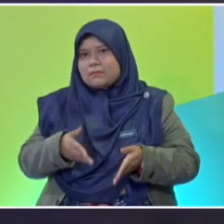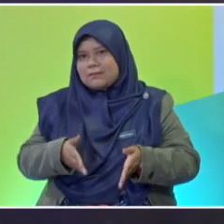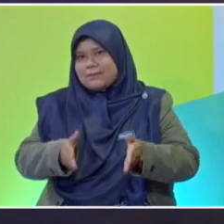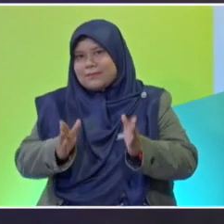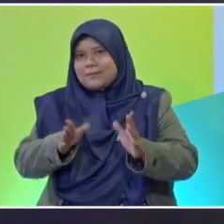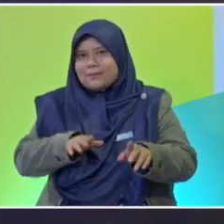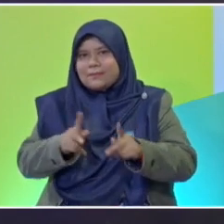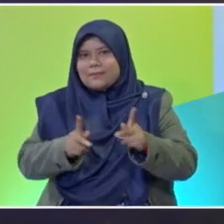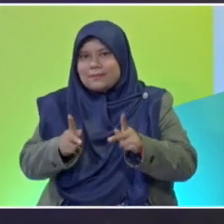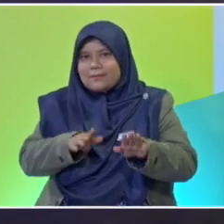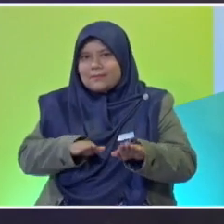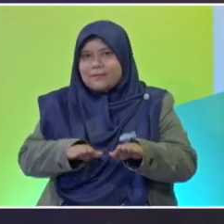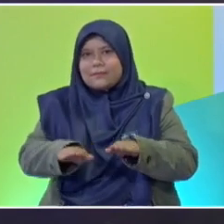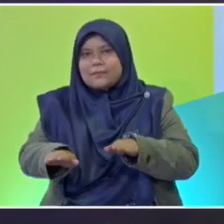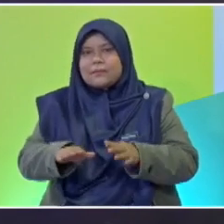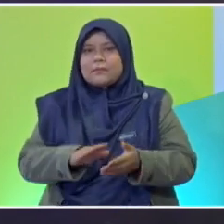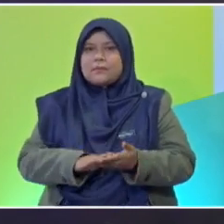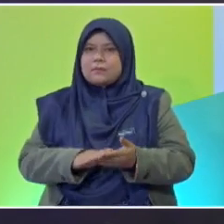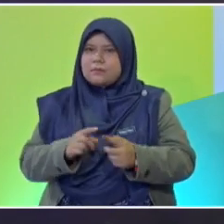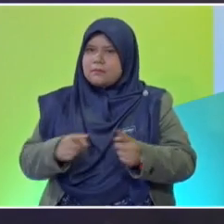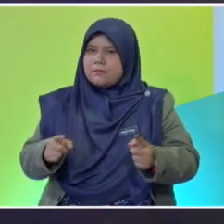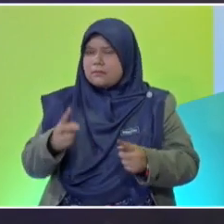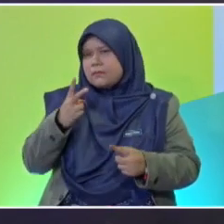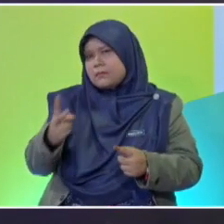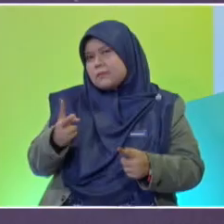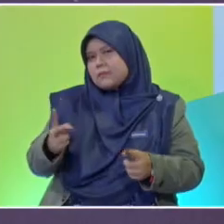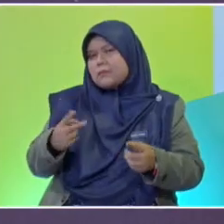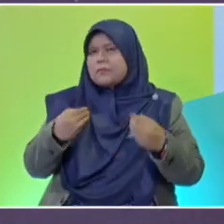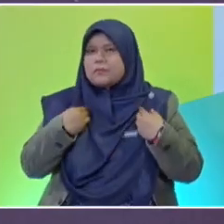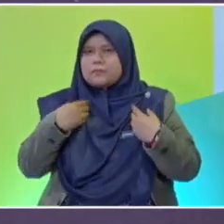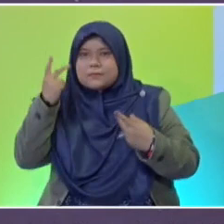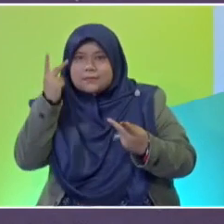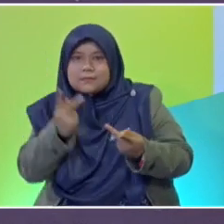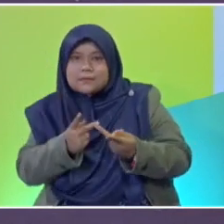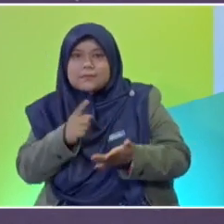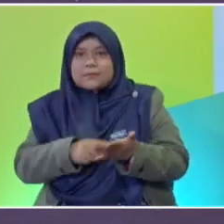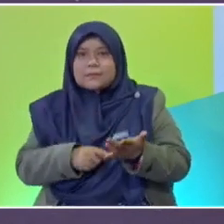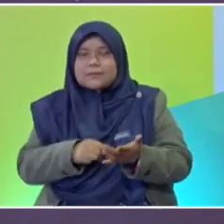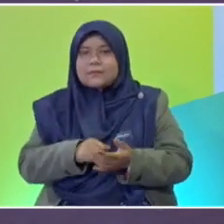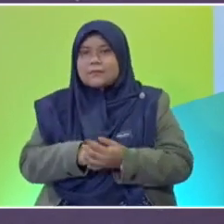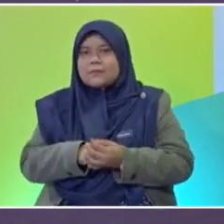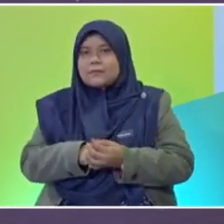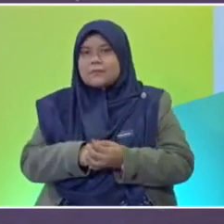Yeah, it looks like a race one. car track. But look at that. Do you recognize what that is?